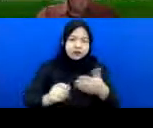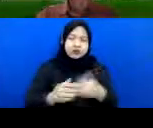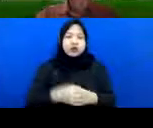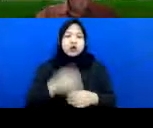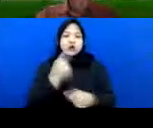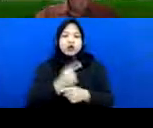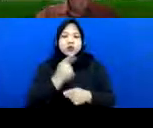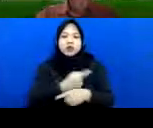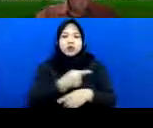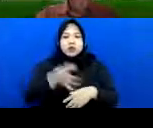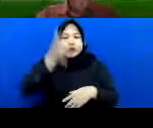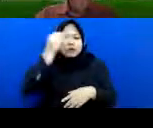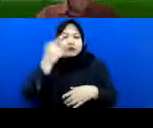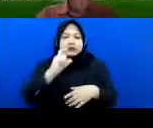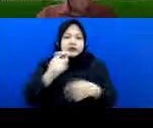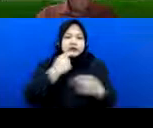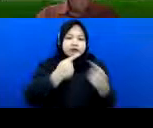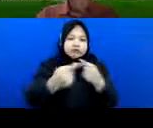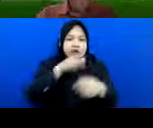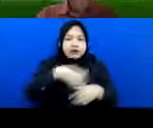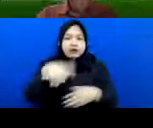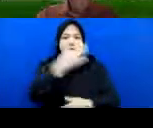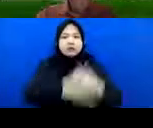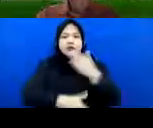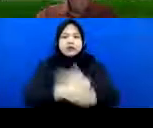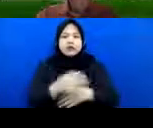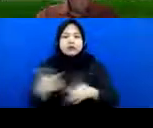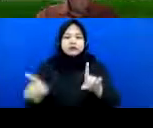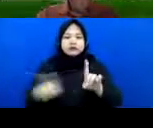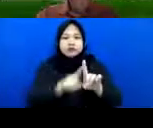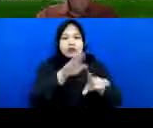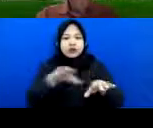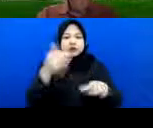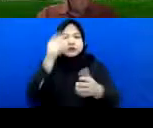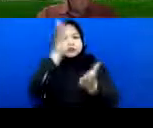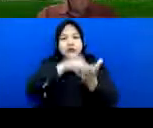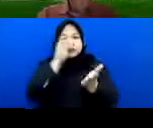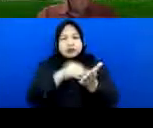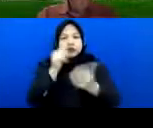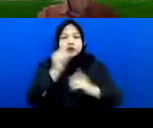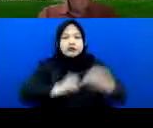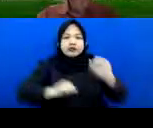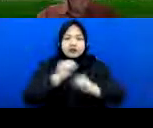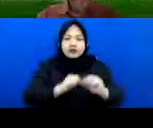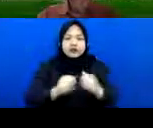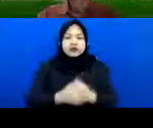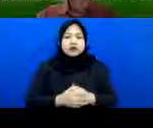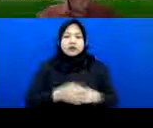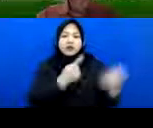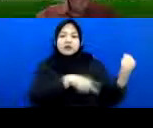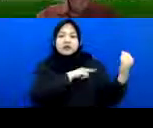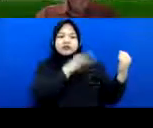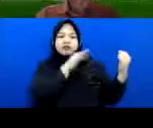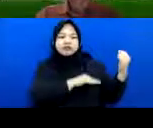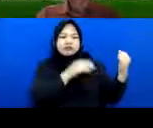knowledge on how to interact with children with disability to assist their student learning activities. This low capacity to